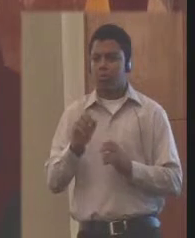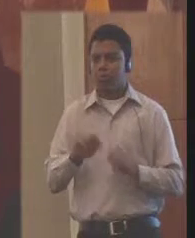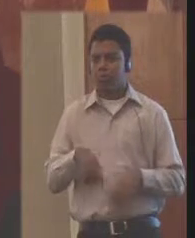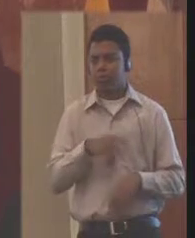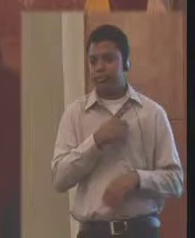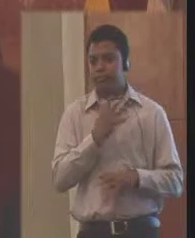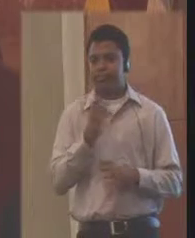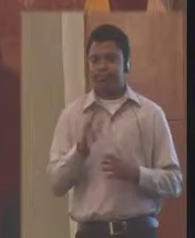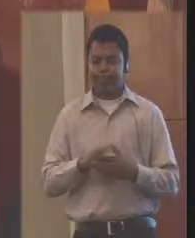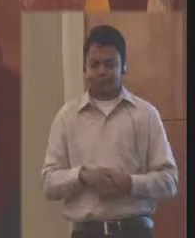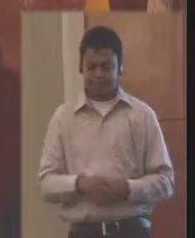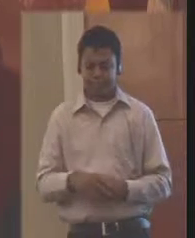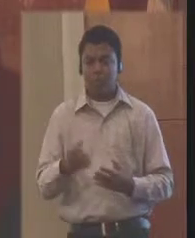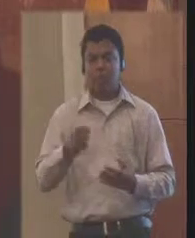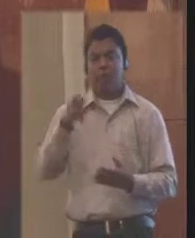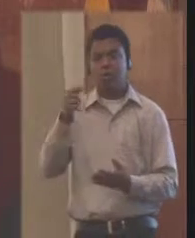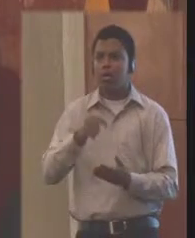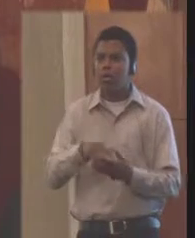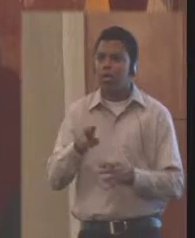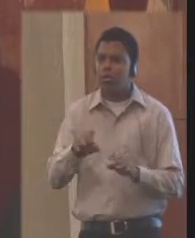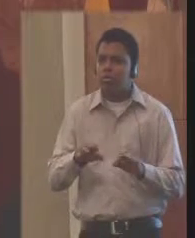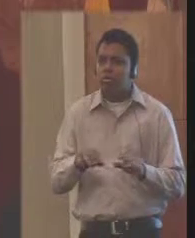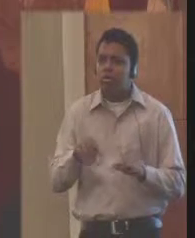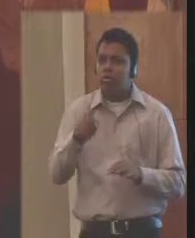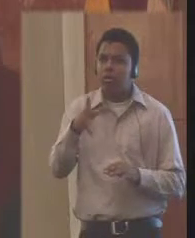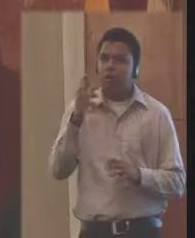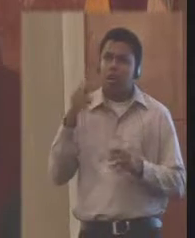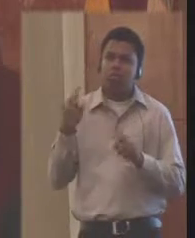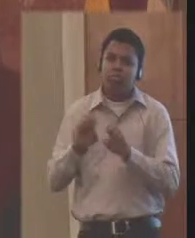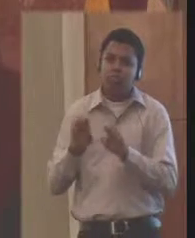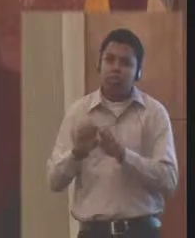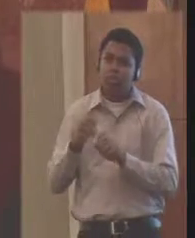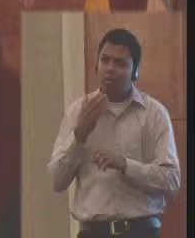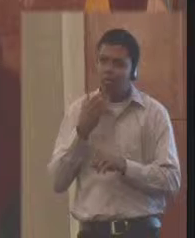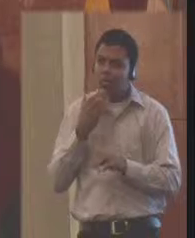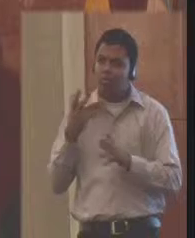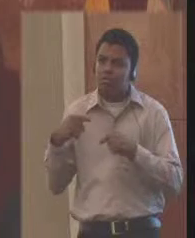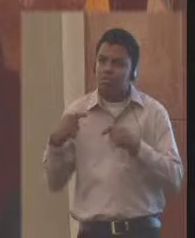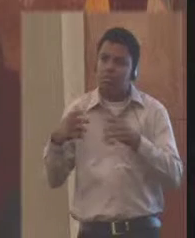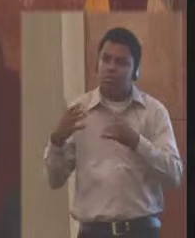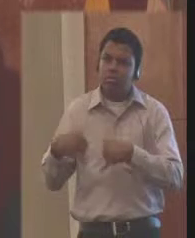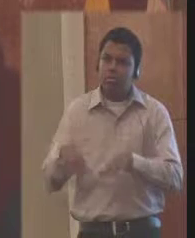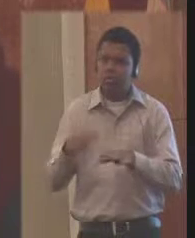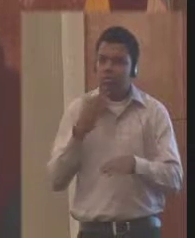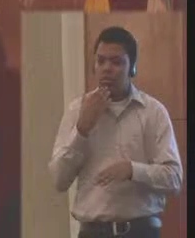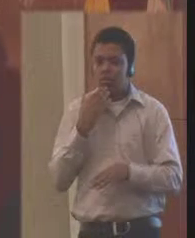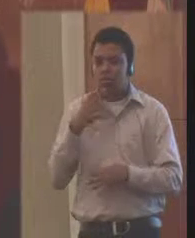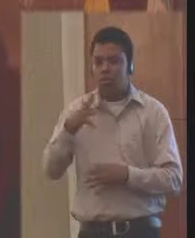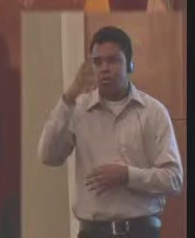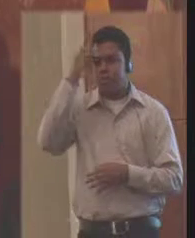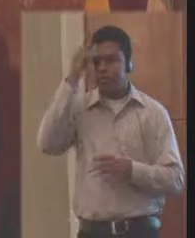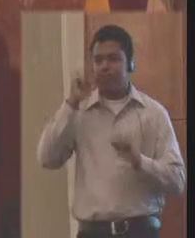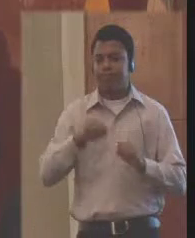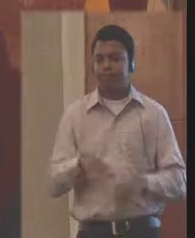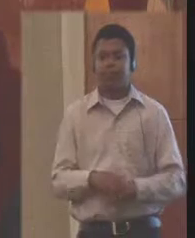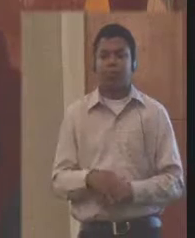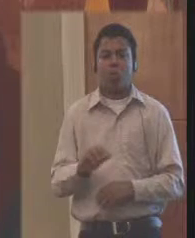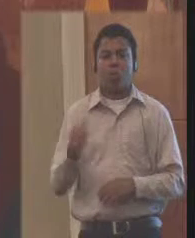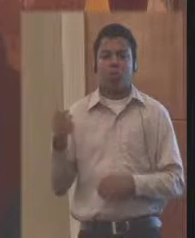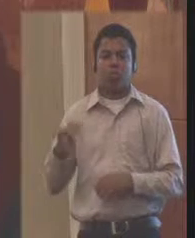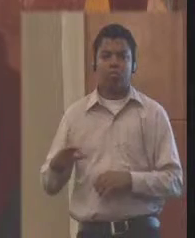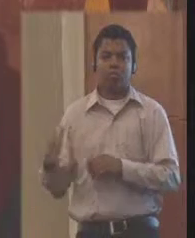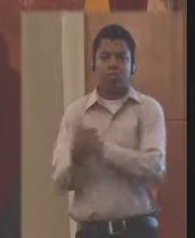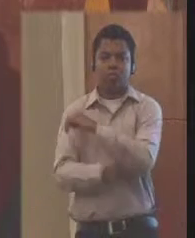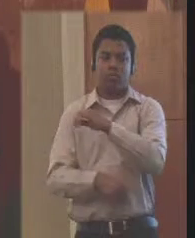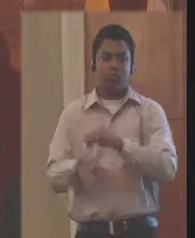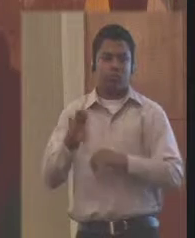Now, the OECD and UNISDR collaborated this year in a peer review of Finland. And there again, a very different